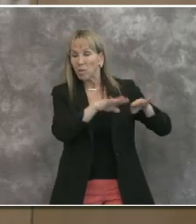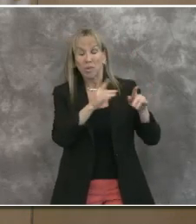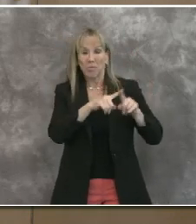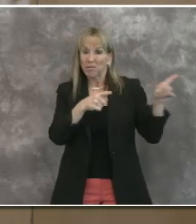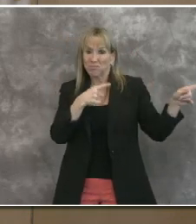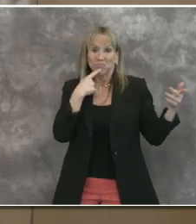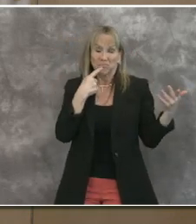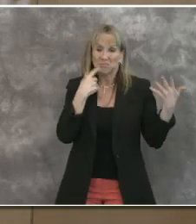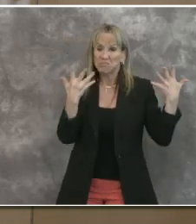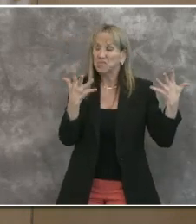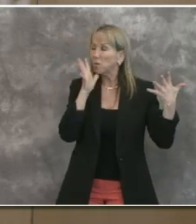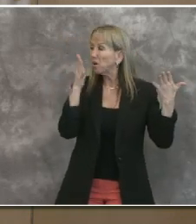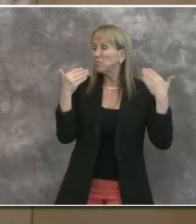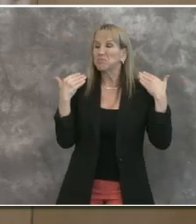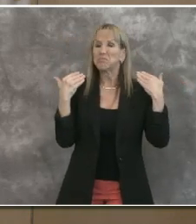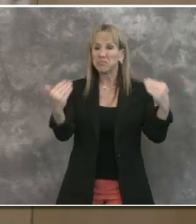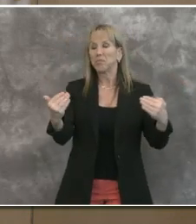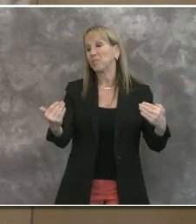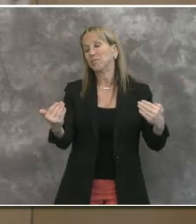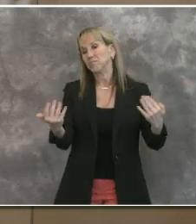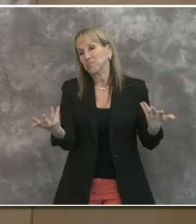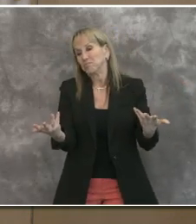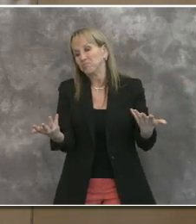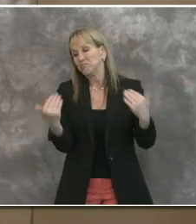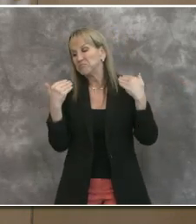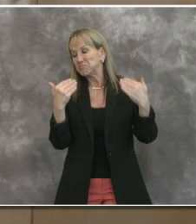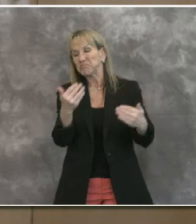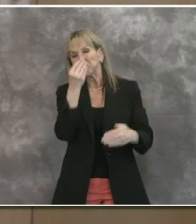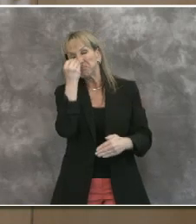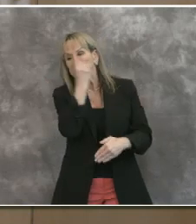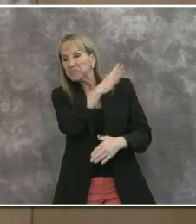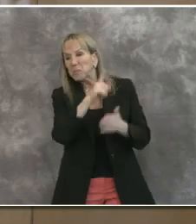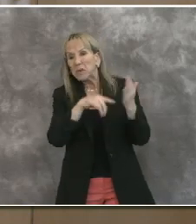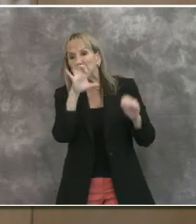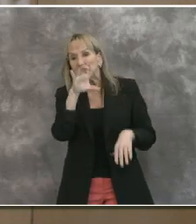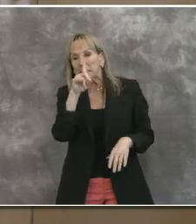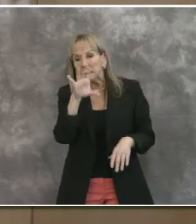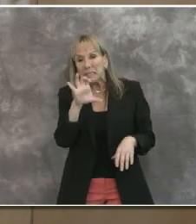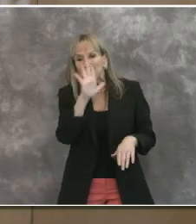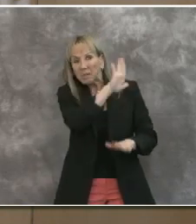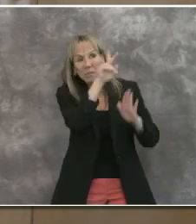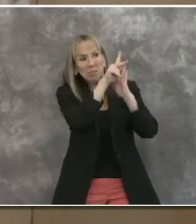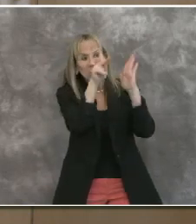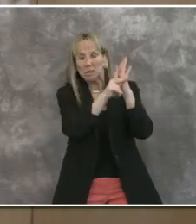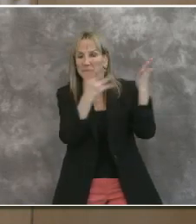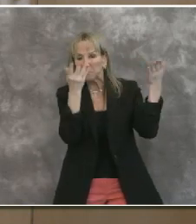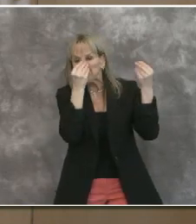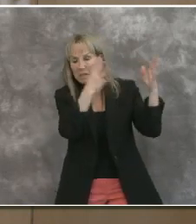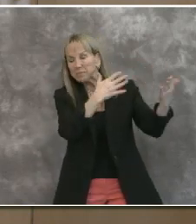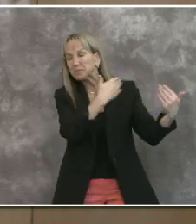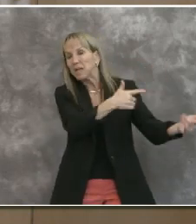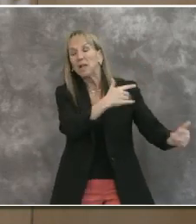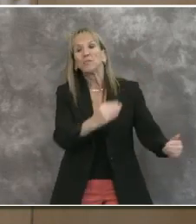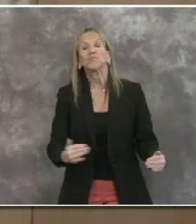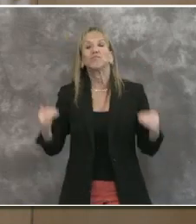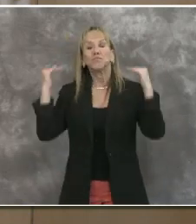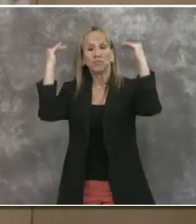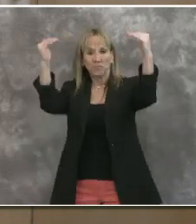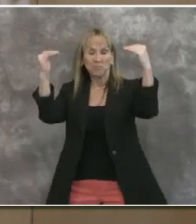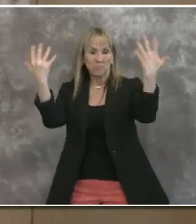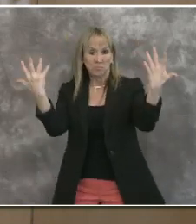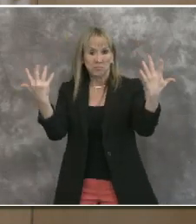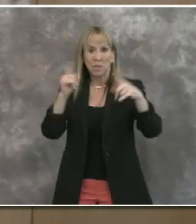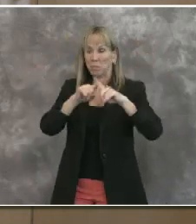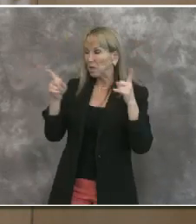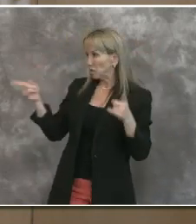going to go above and beyond CDC, state and local protocols. So to that end, how confident are you